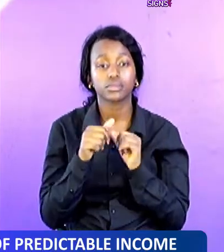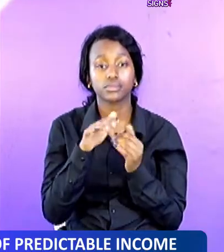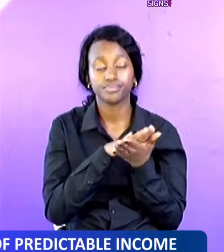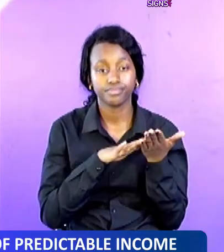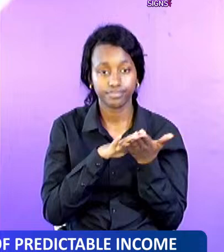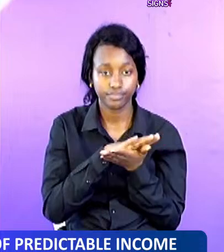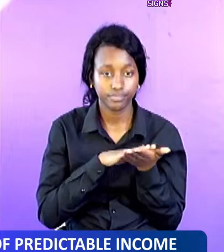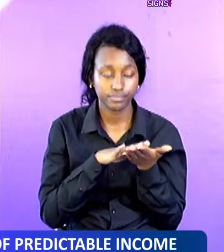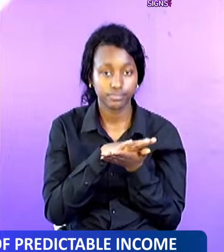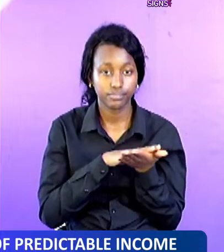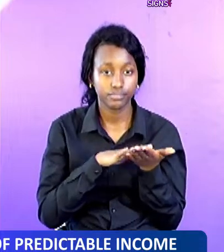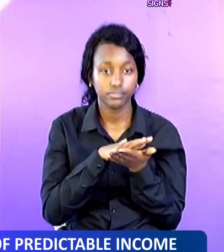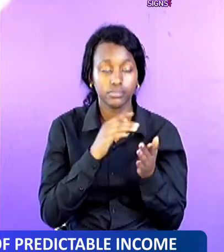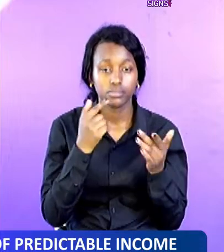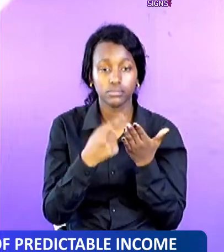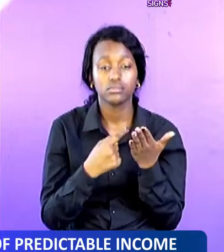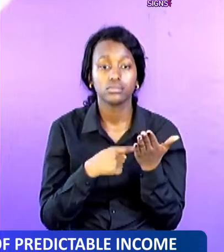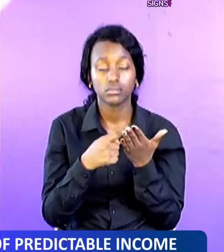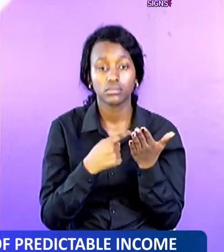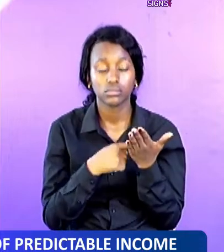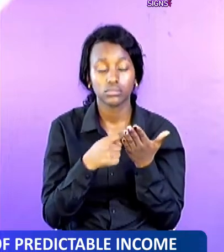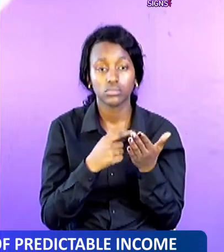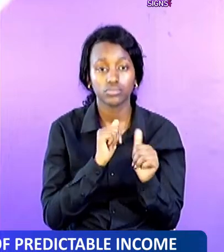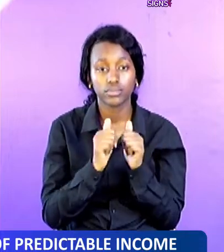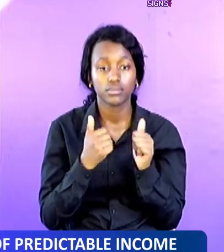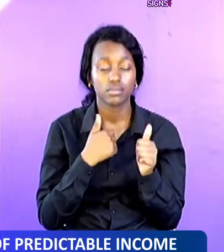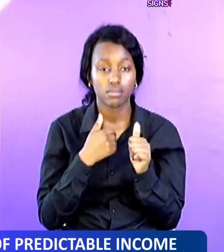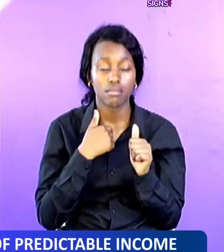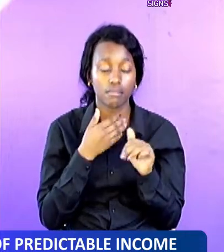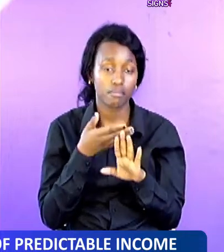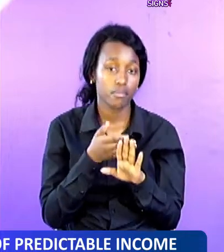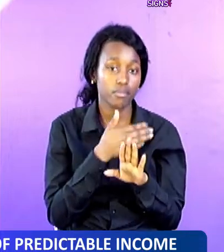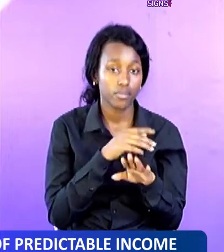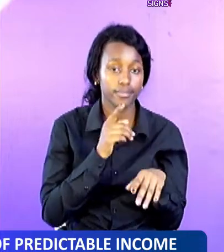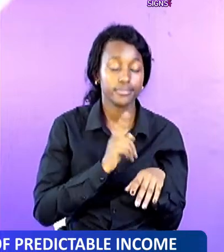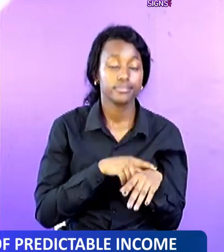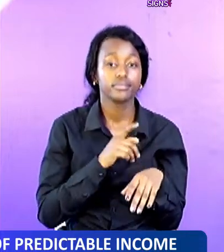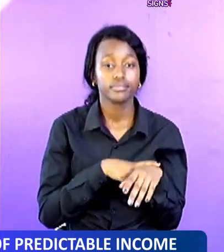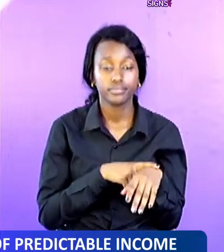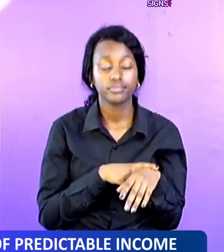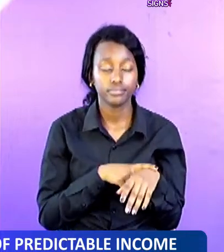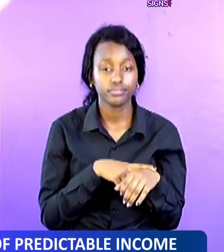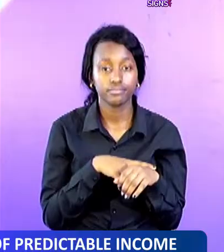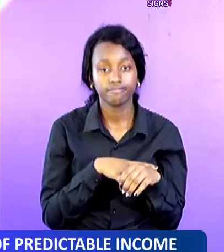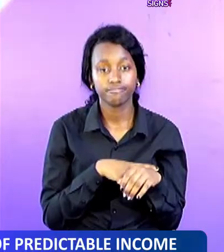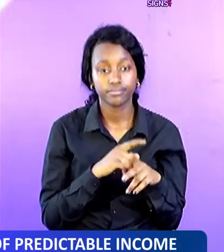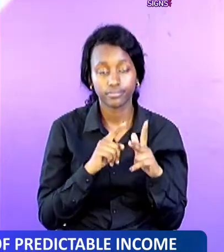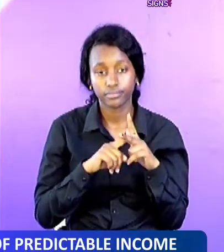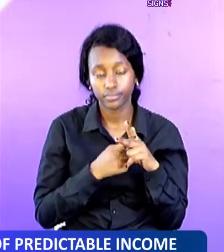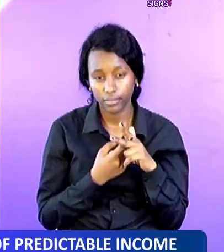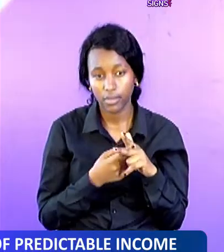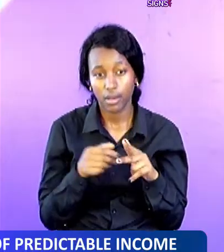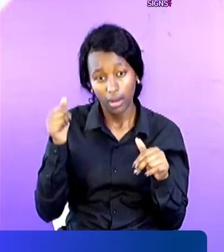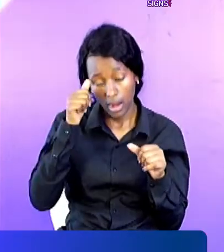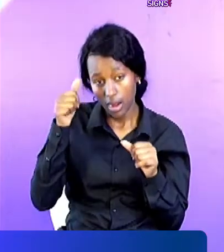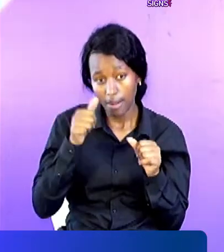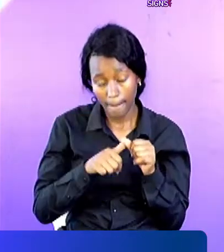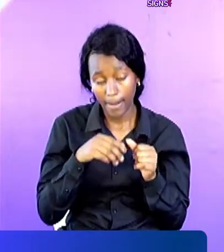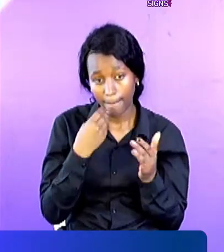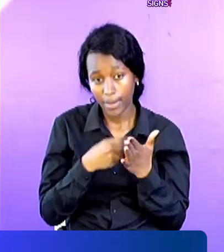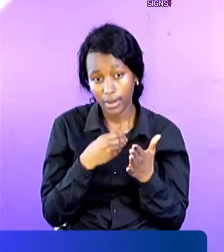to the discussion we had earlier when we were dealing with growth. Remember we said money is made at the